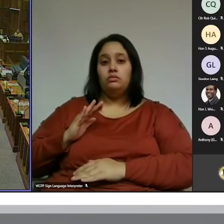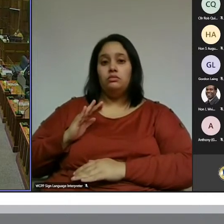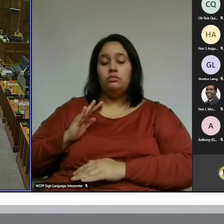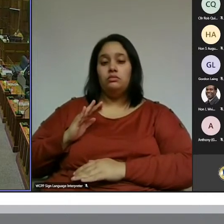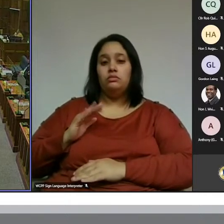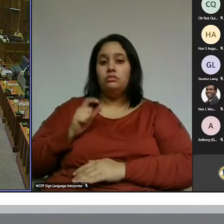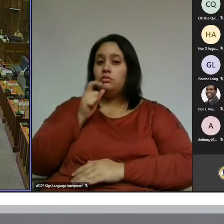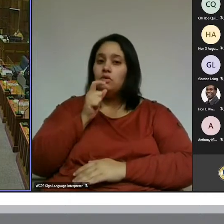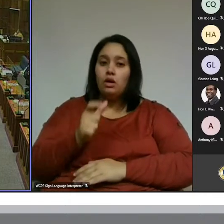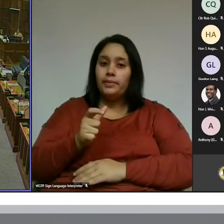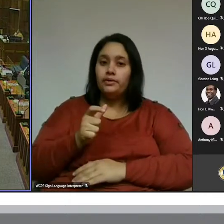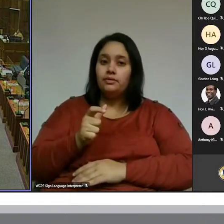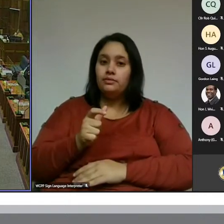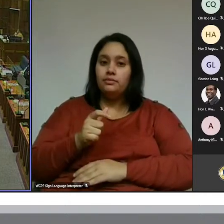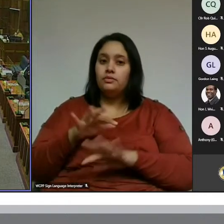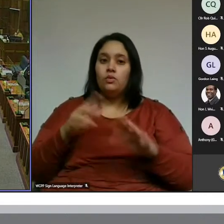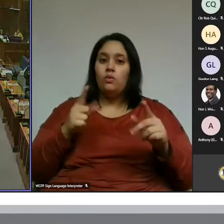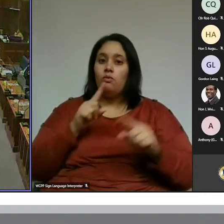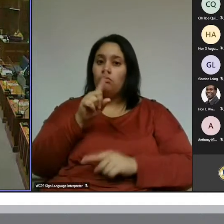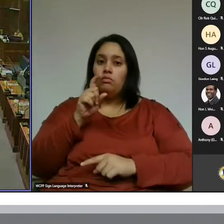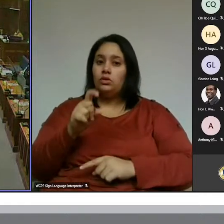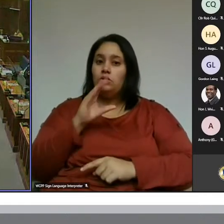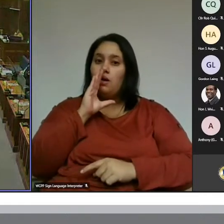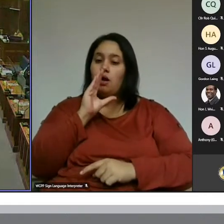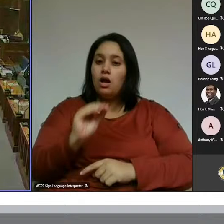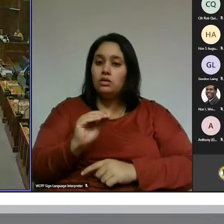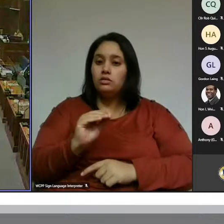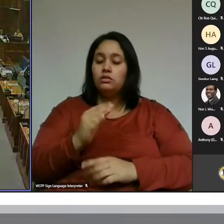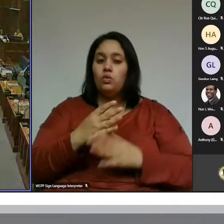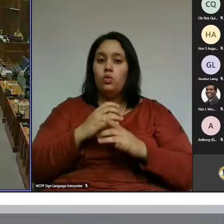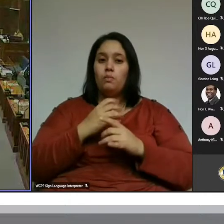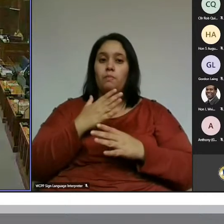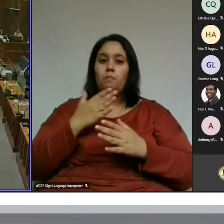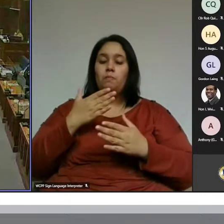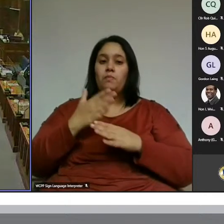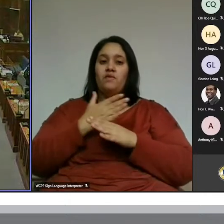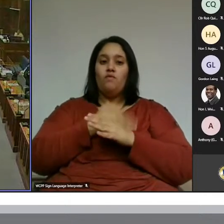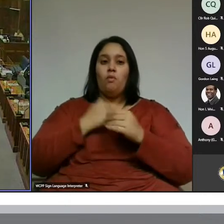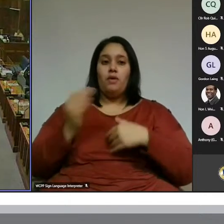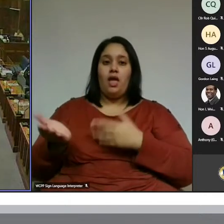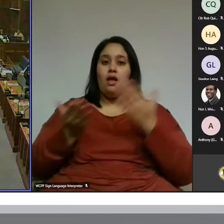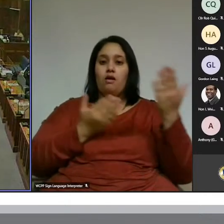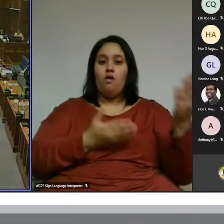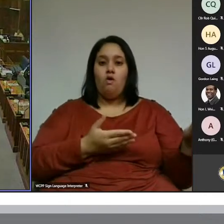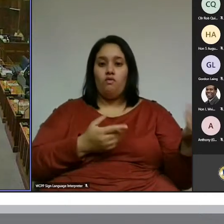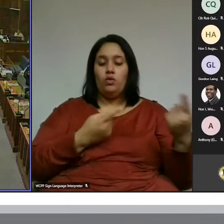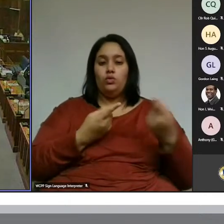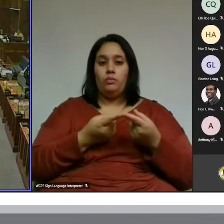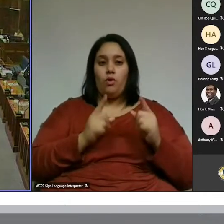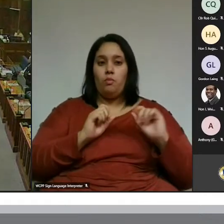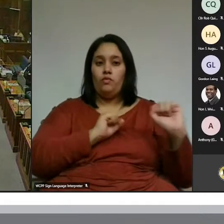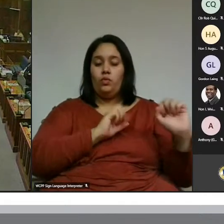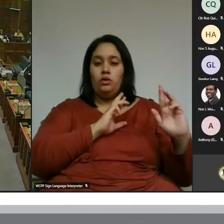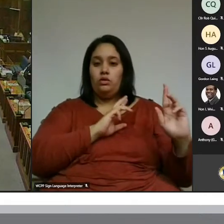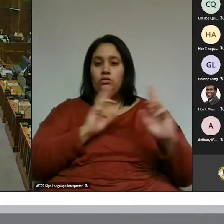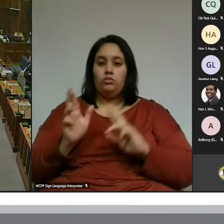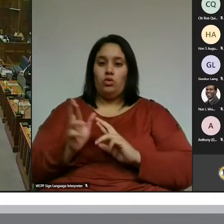make a comment or ask a question for clarity before I hand over to the department for a response?